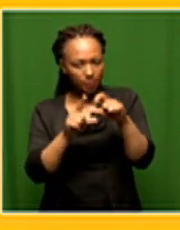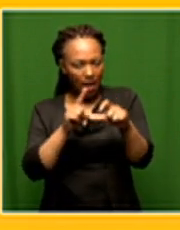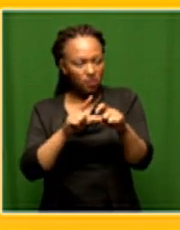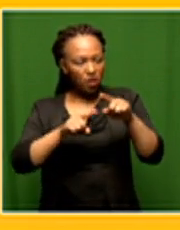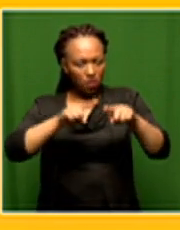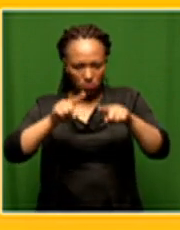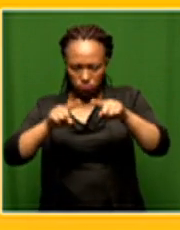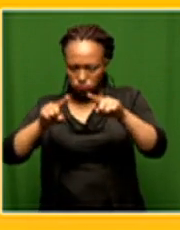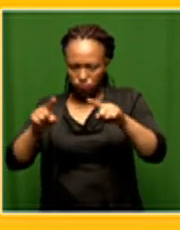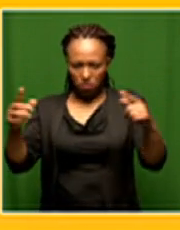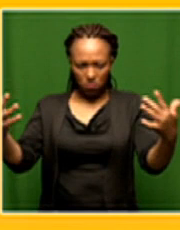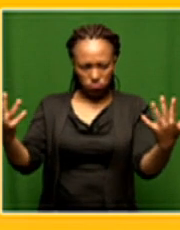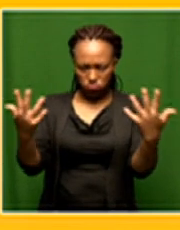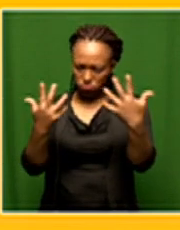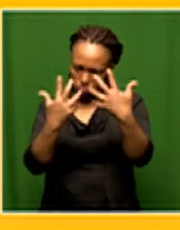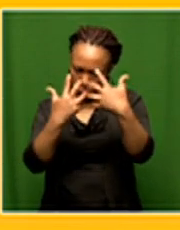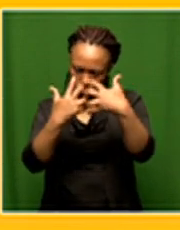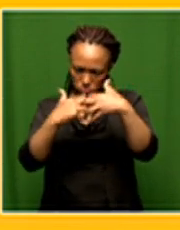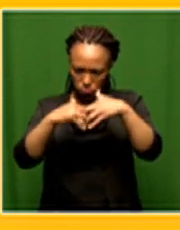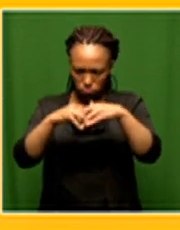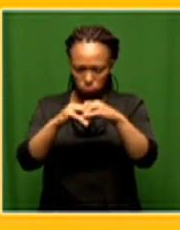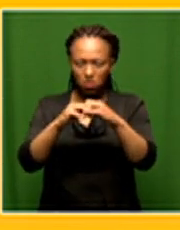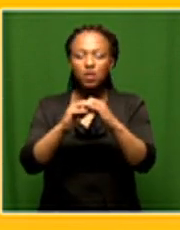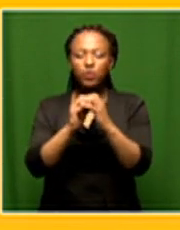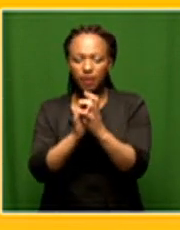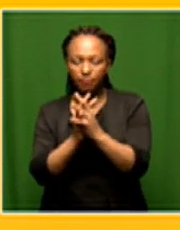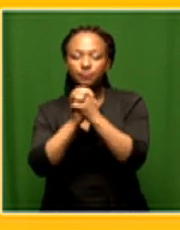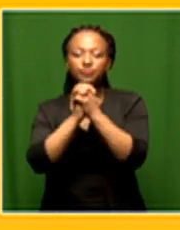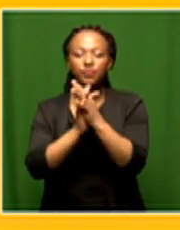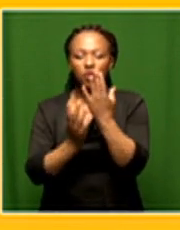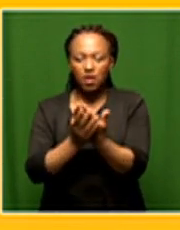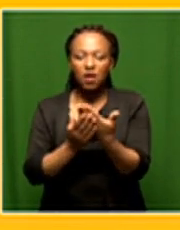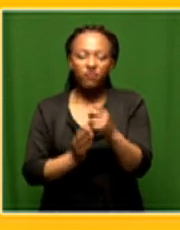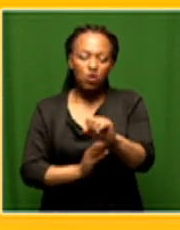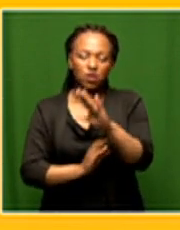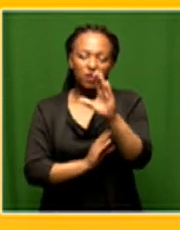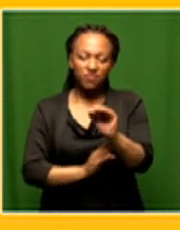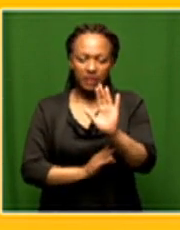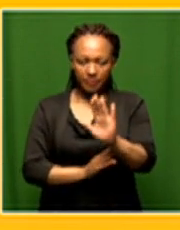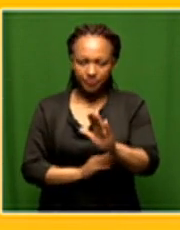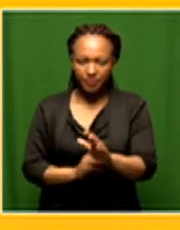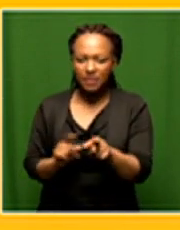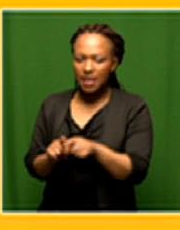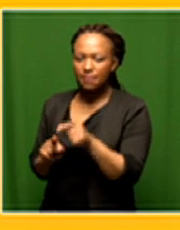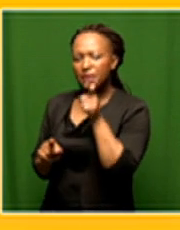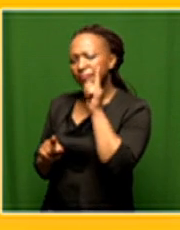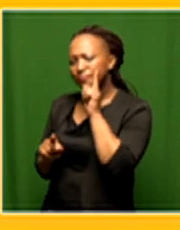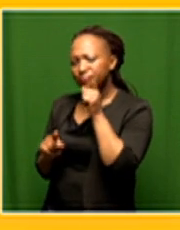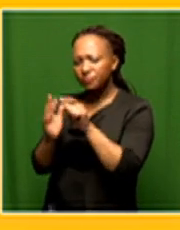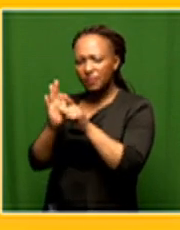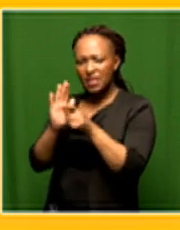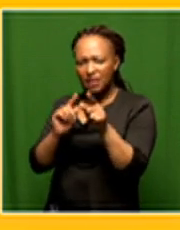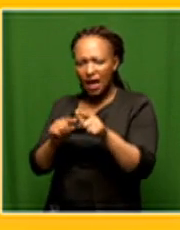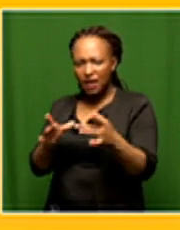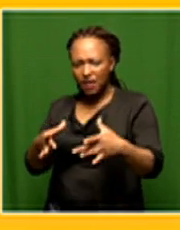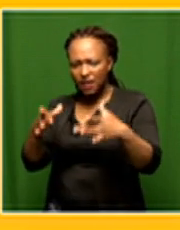just fit together and create a unity. So yeah, I believe it captured the essence of South Africa. Yeah, I'm looking at your design on the screen